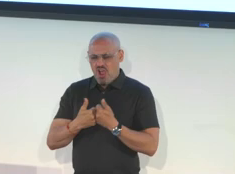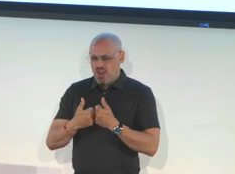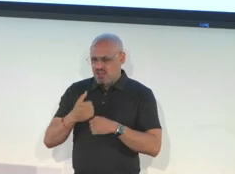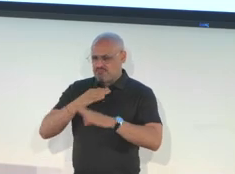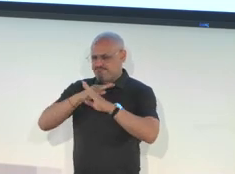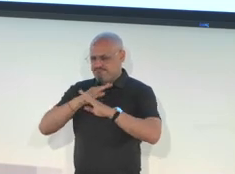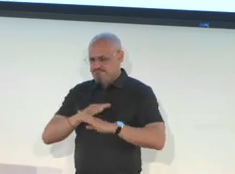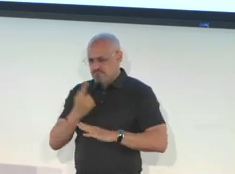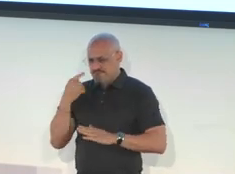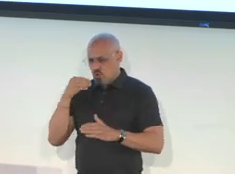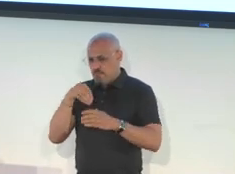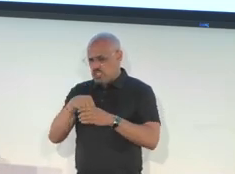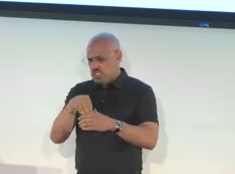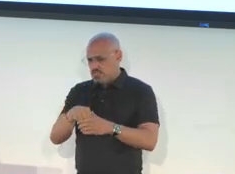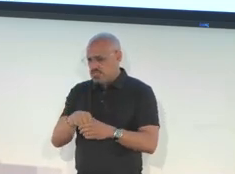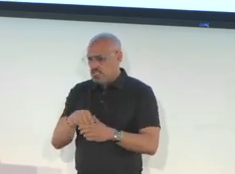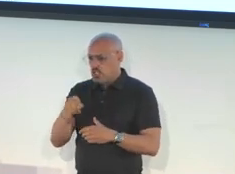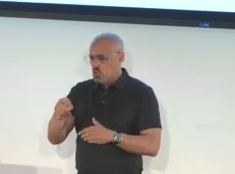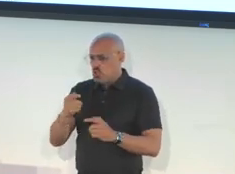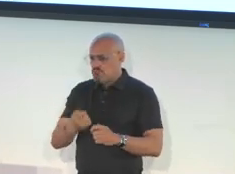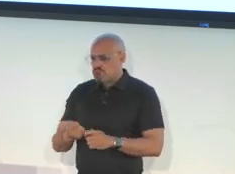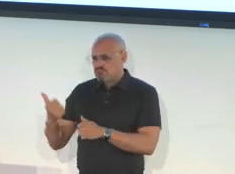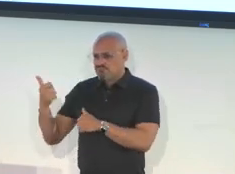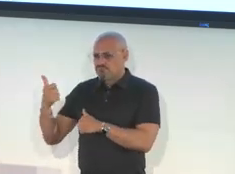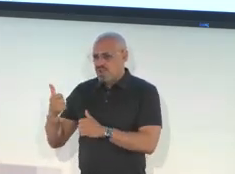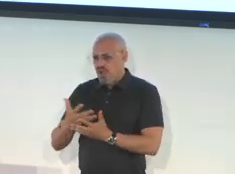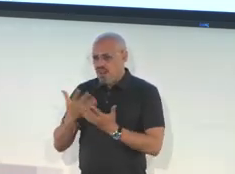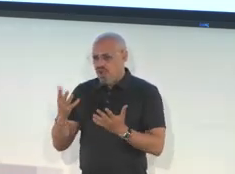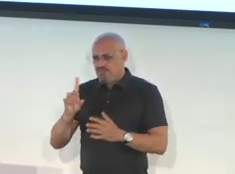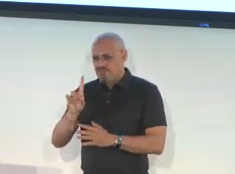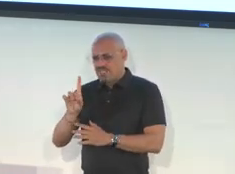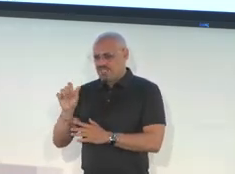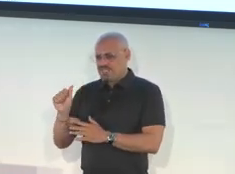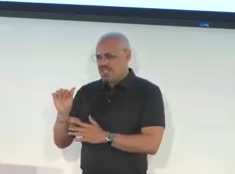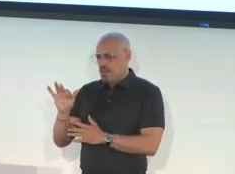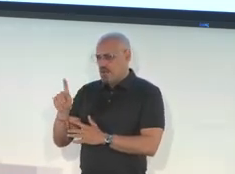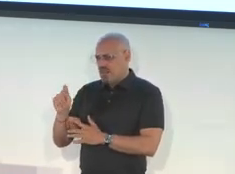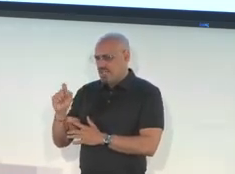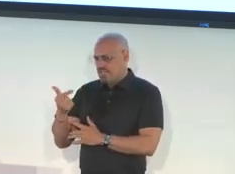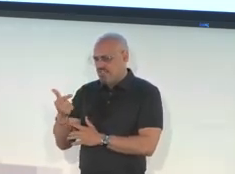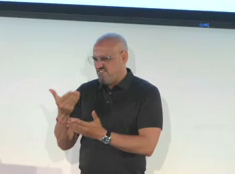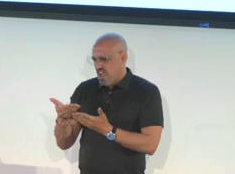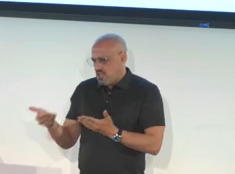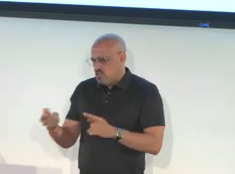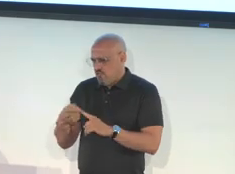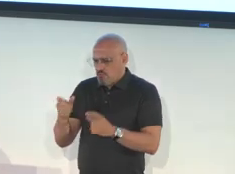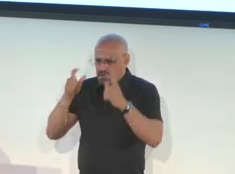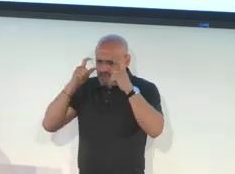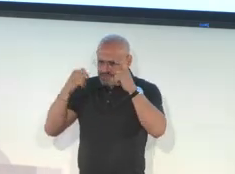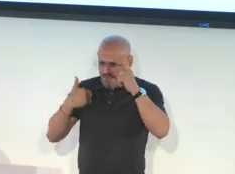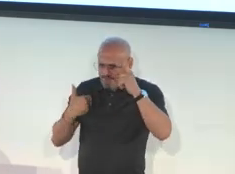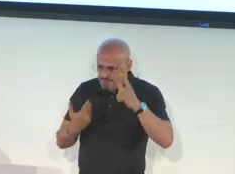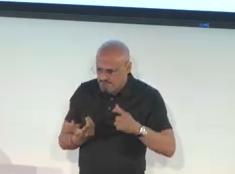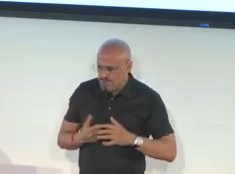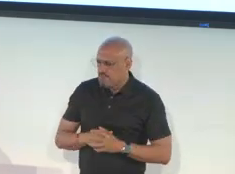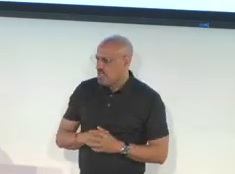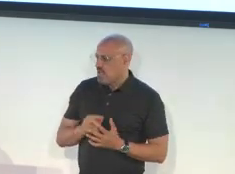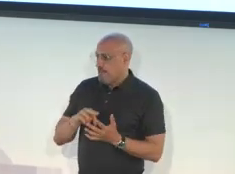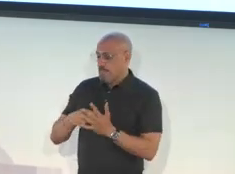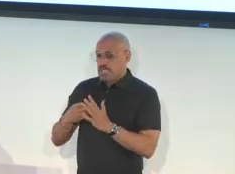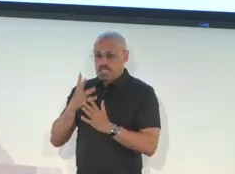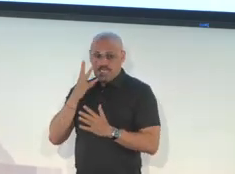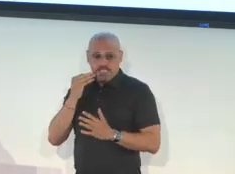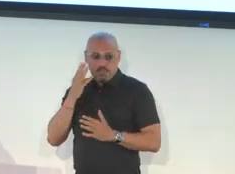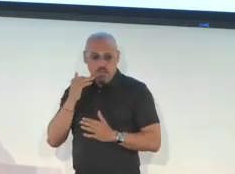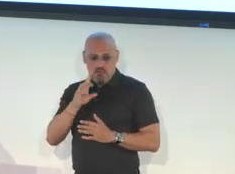to participation, you've removed a lot of the disabling factors from wearing glasses, which means the experience